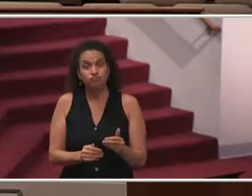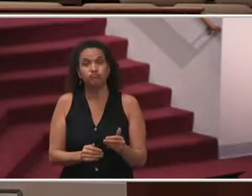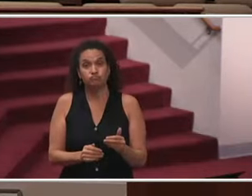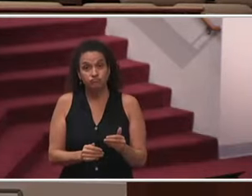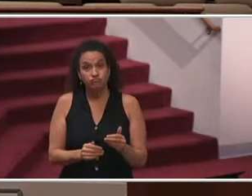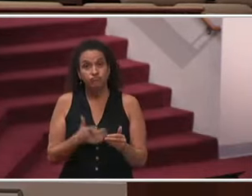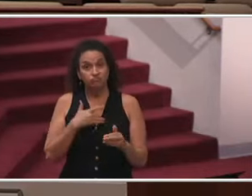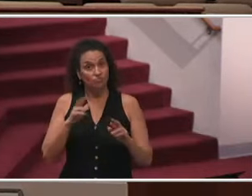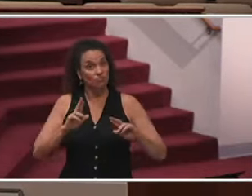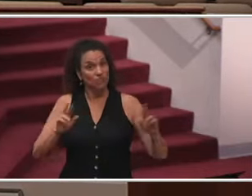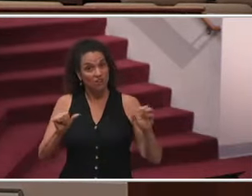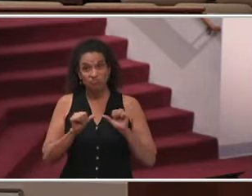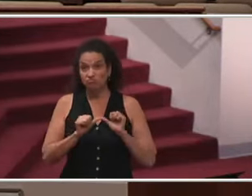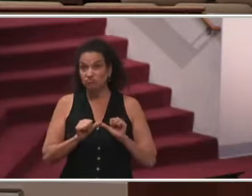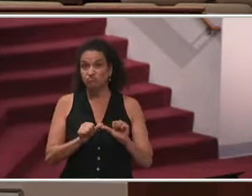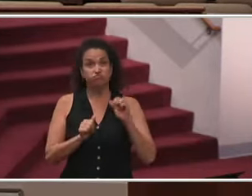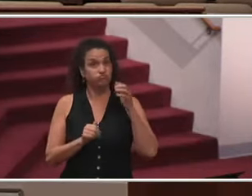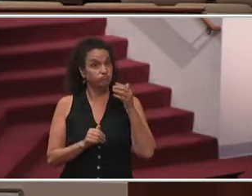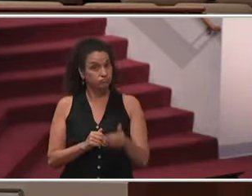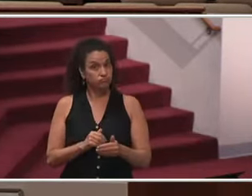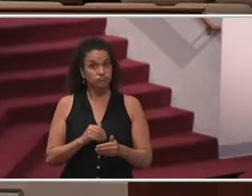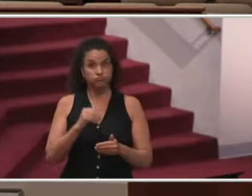going on.